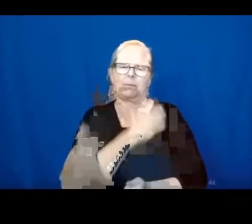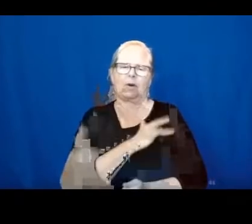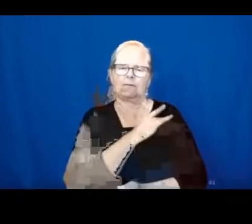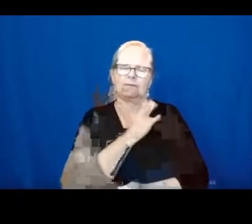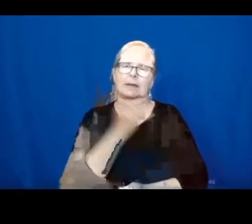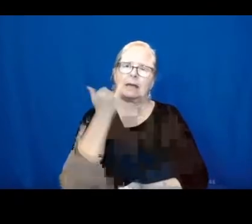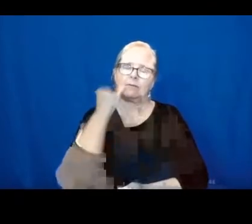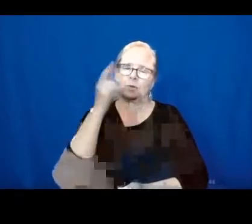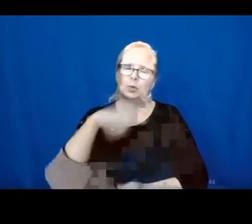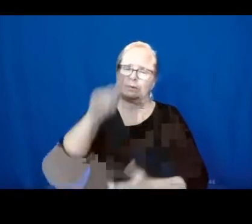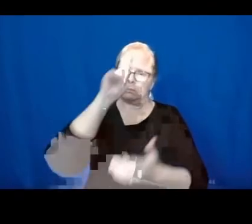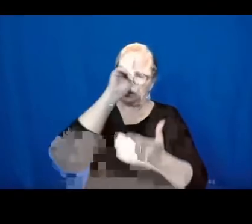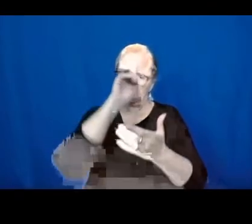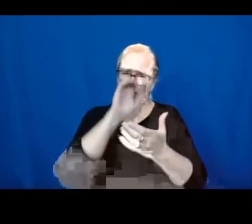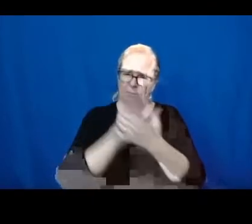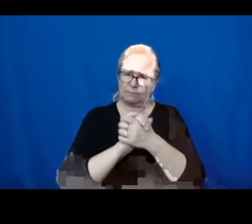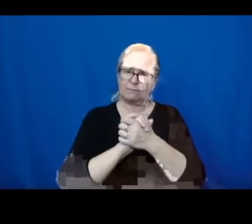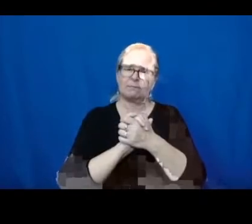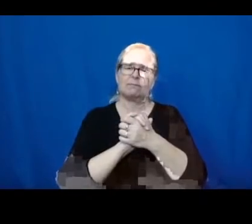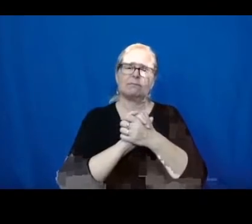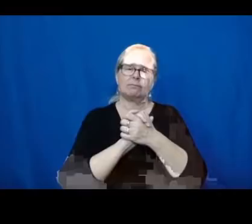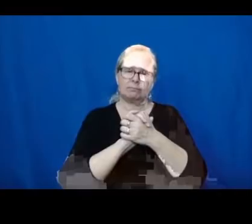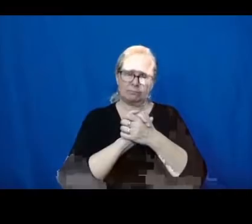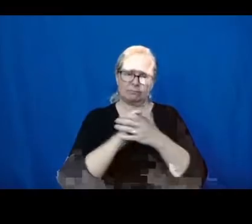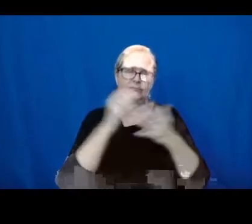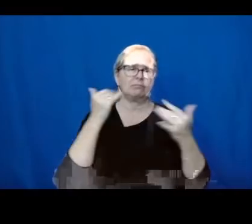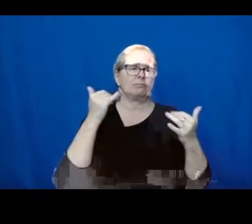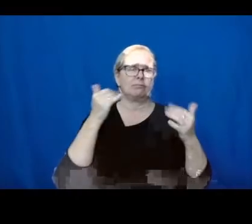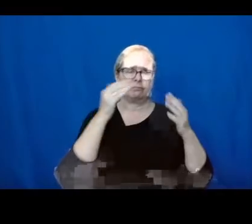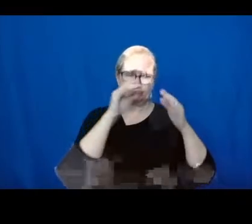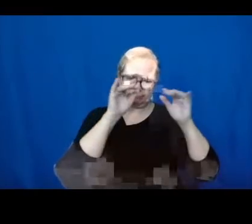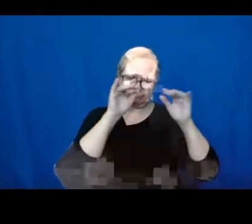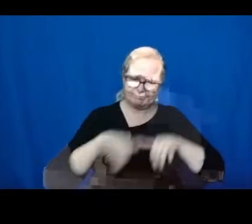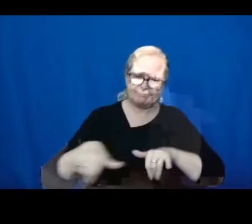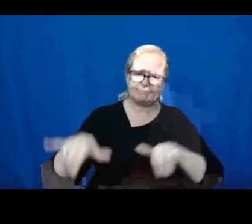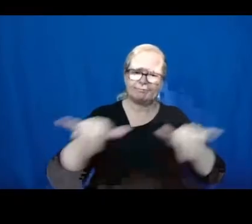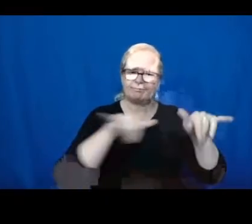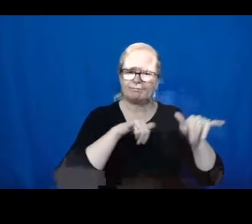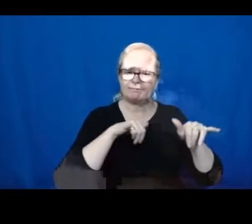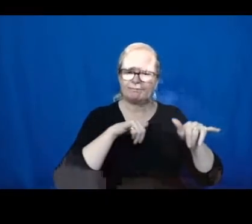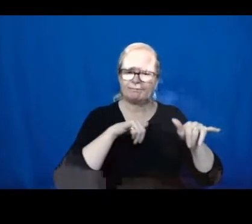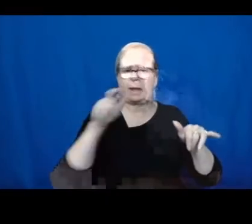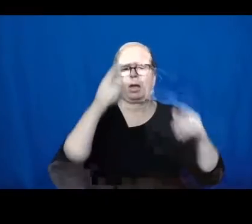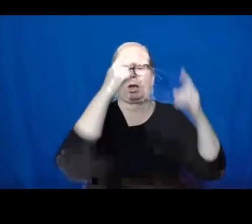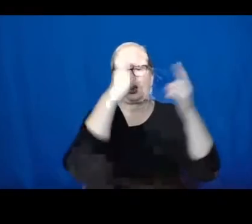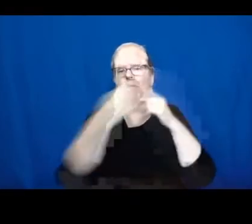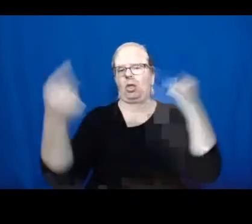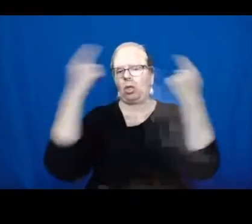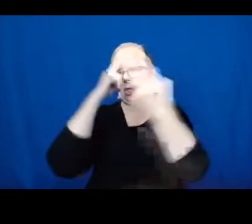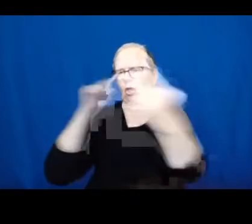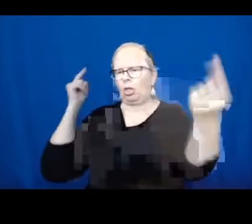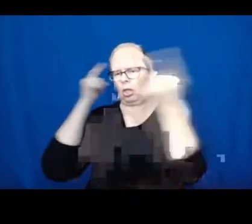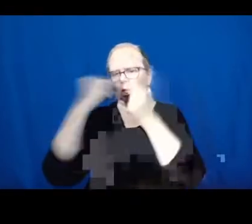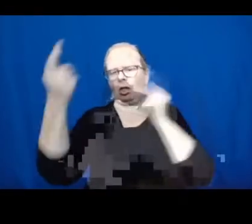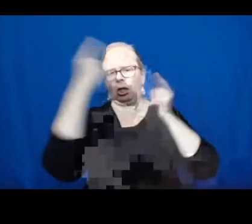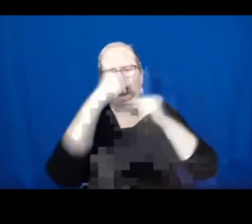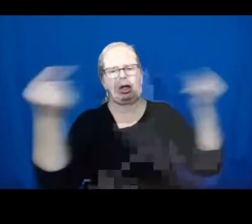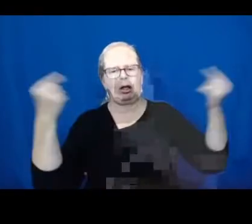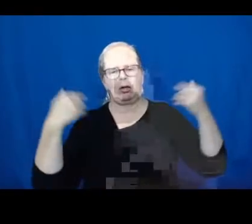things as part of getting the equation into a balance that is helpful to the